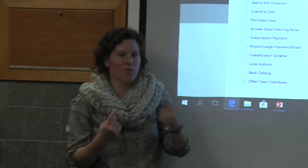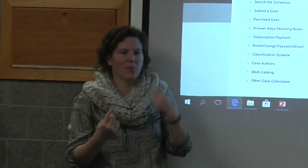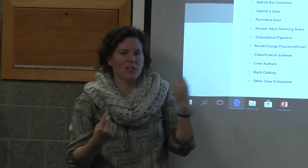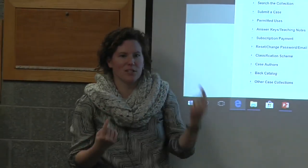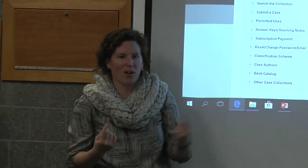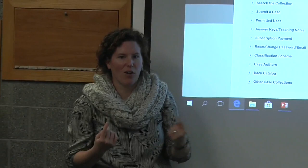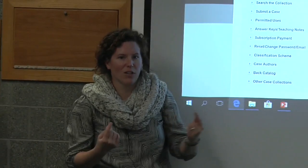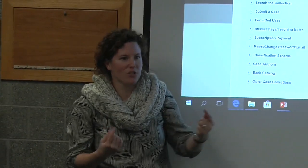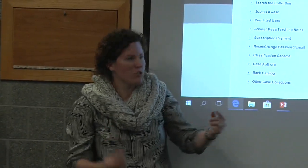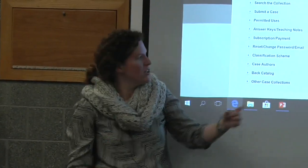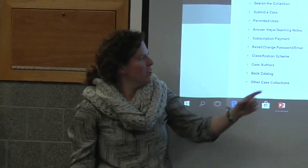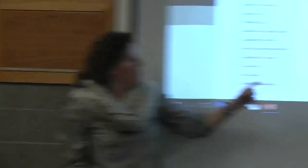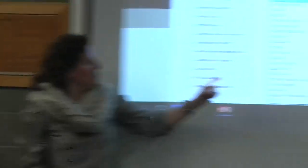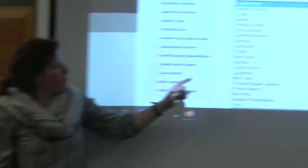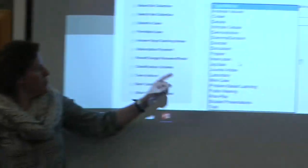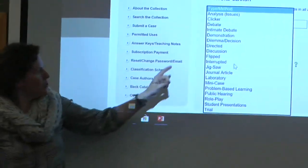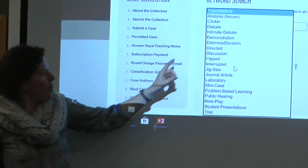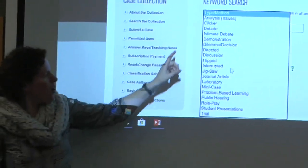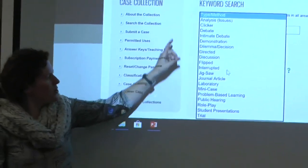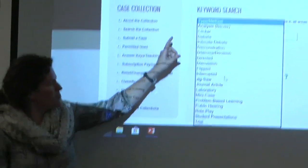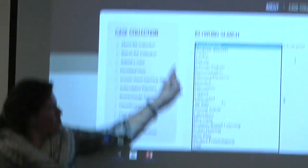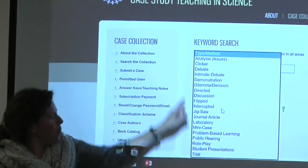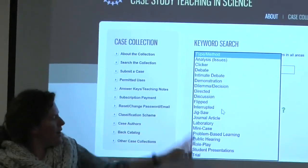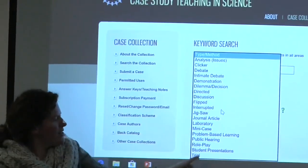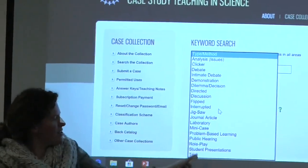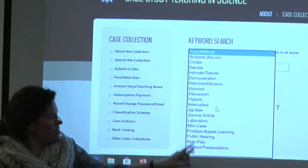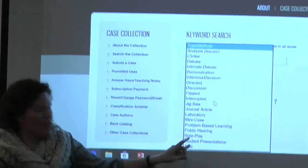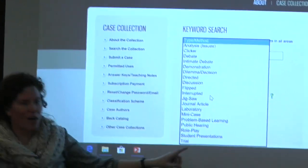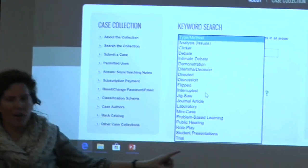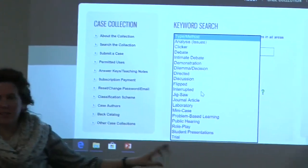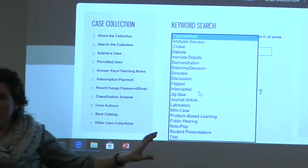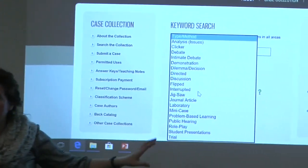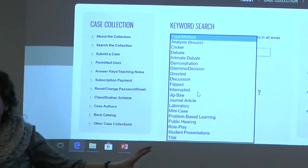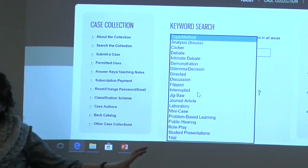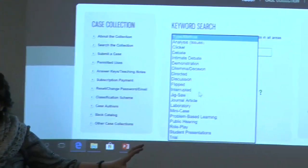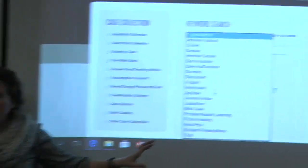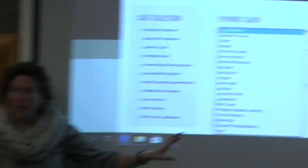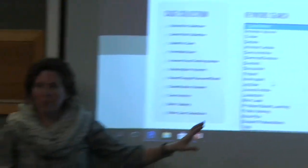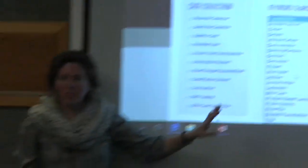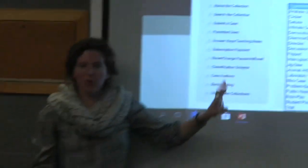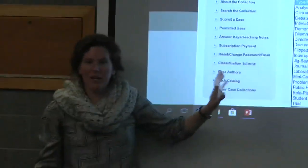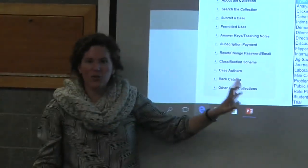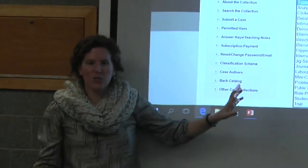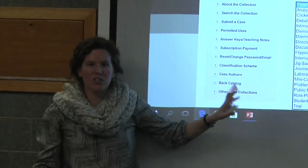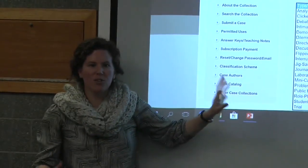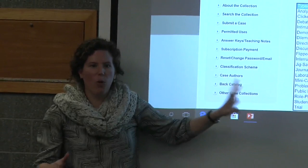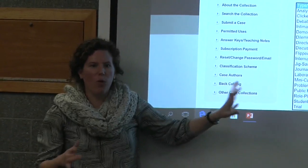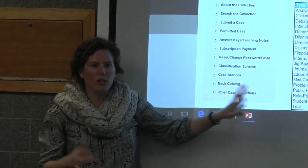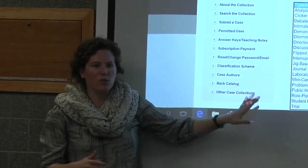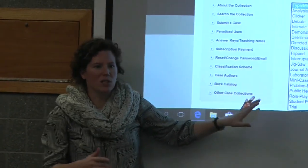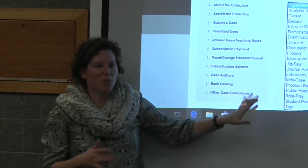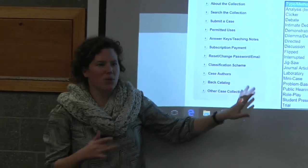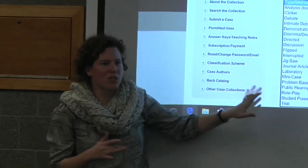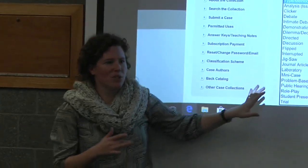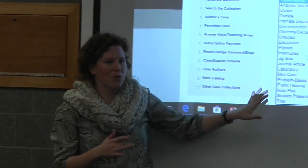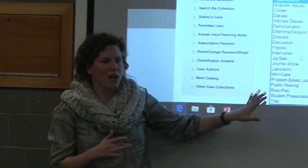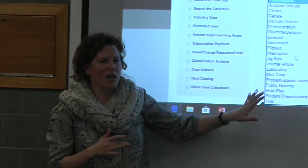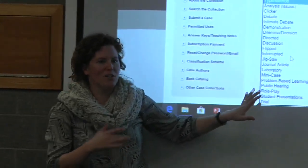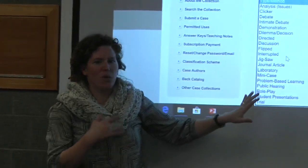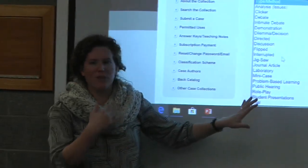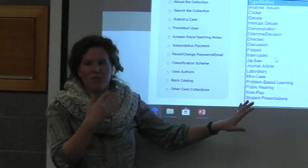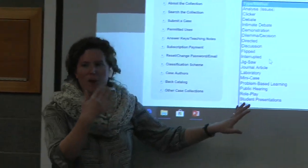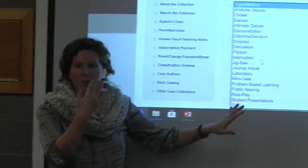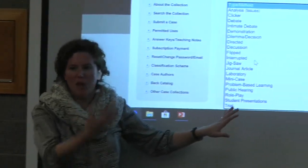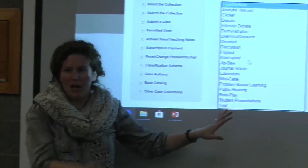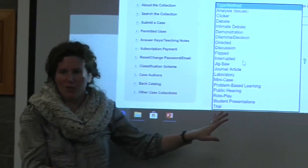answer a question with everybody's knowledge. So these are all different ways to set them up. But if you're interested in only using a